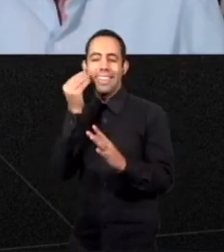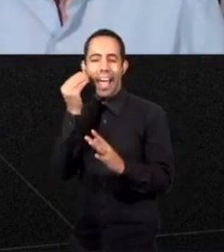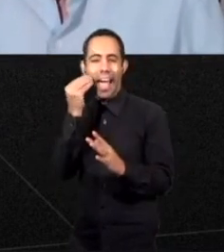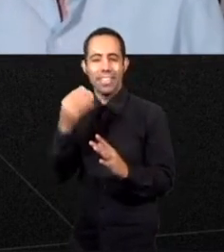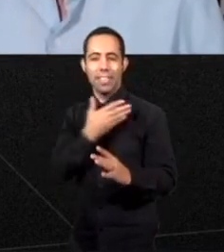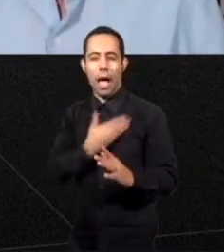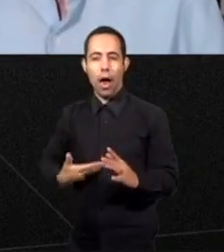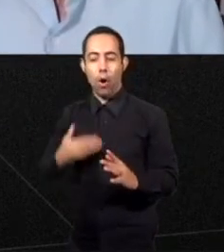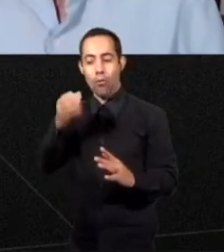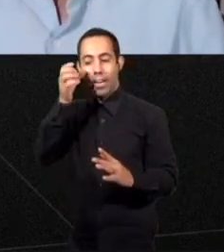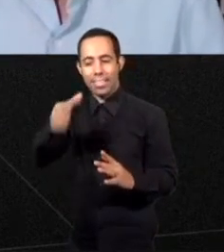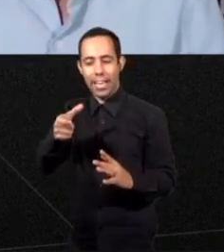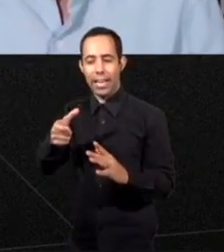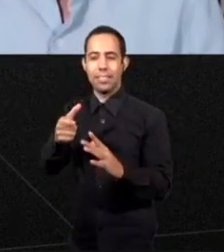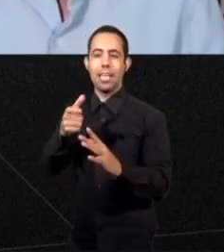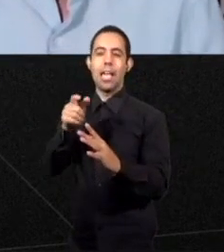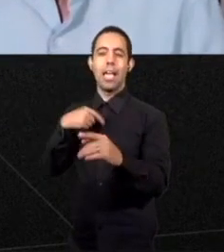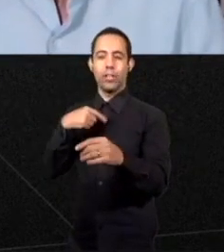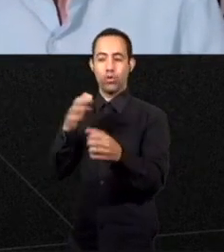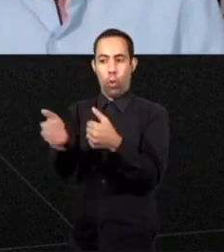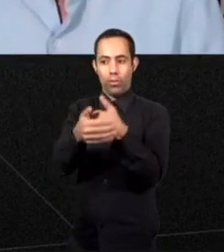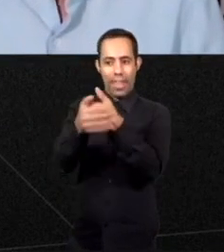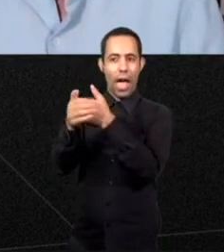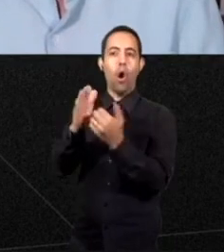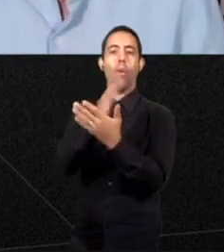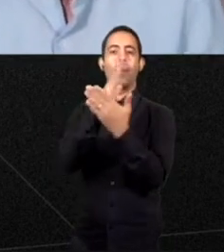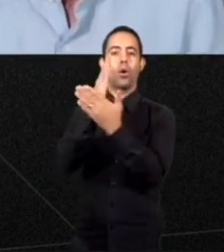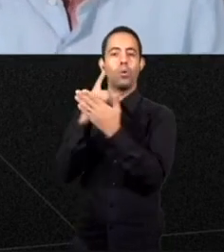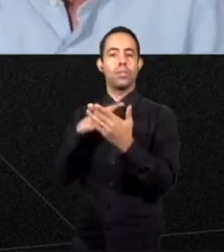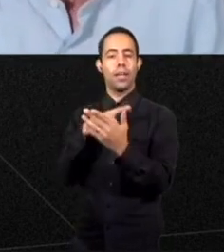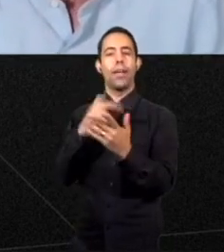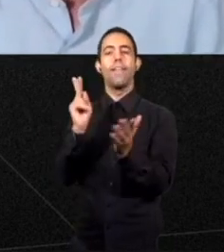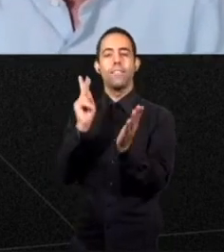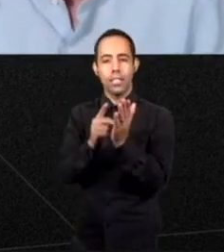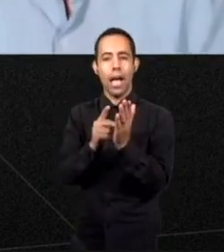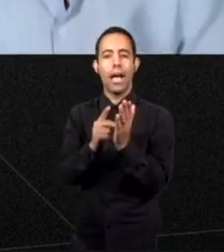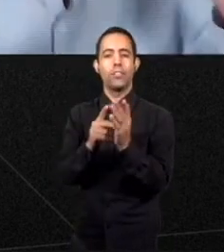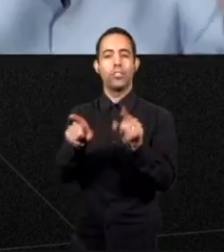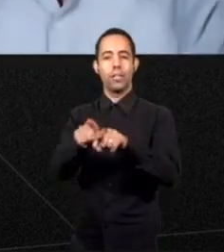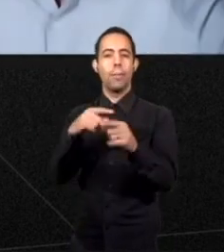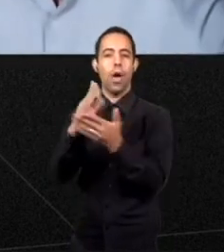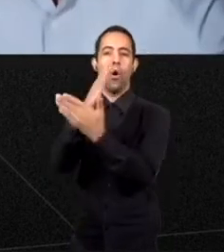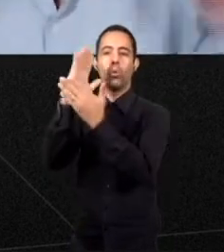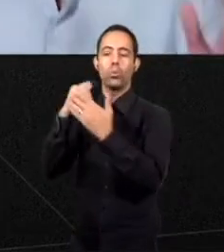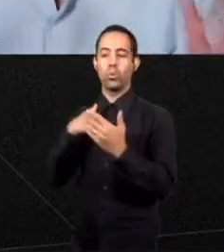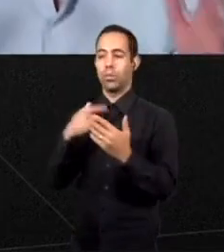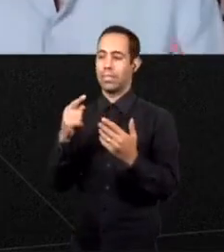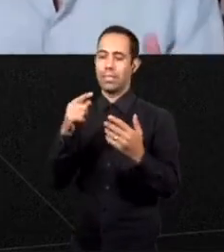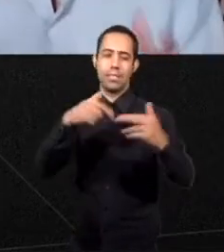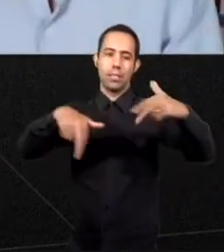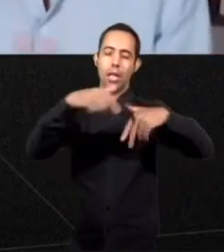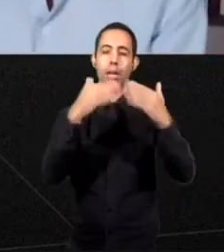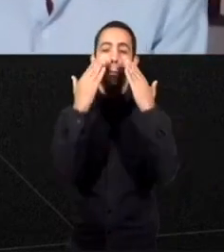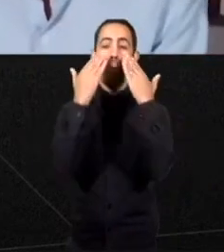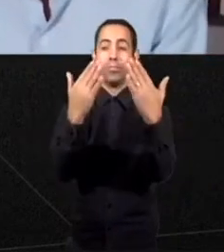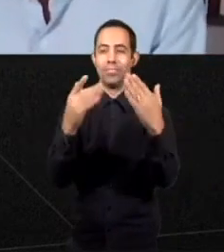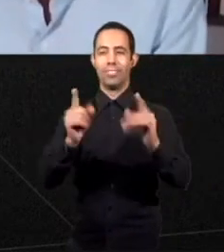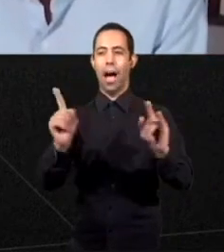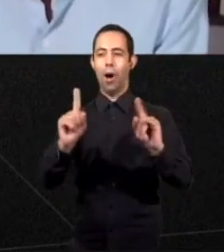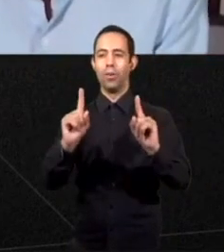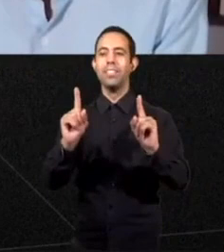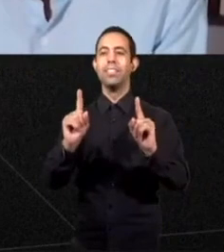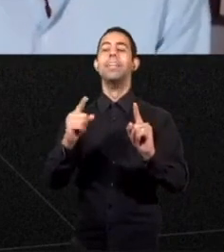hide some inconvenient truth from the citizens, this is when it's very important you have a free